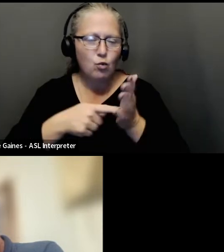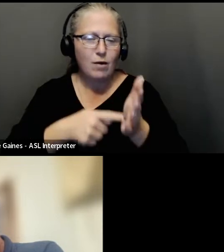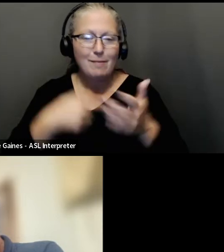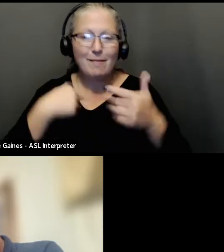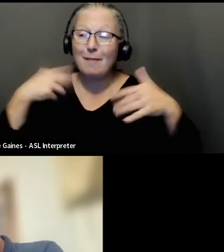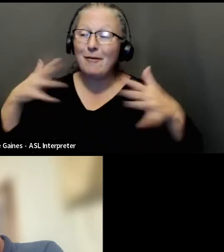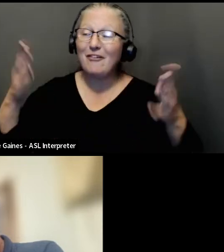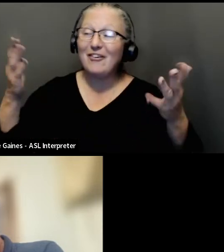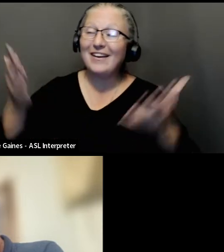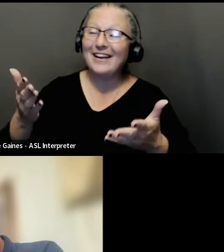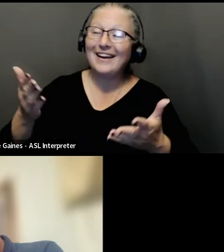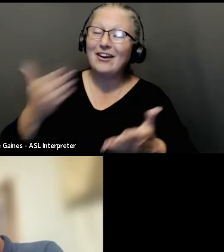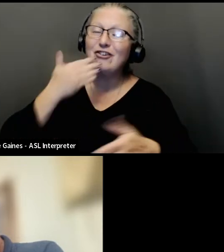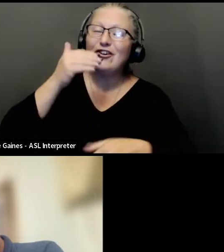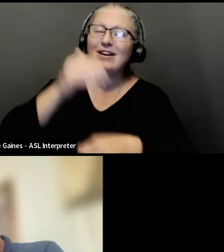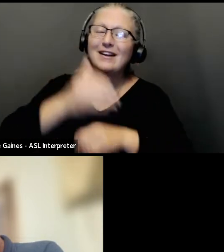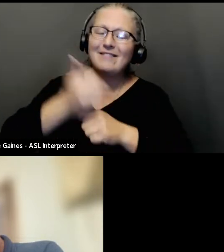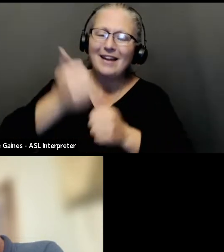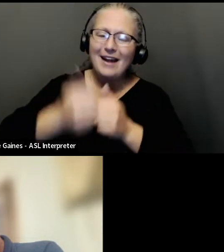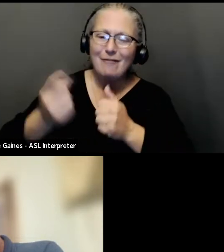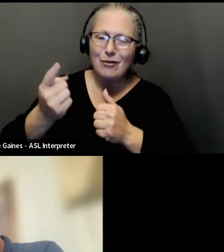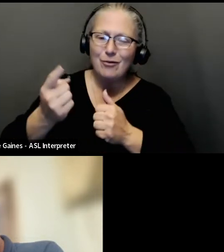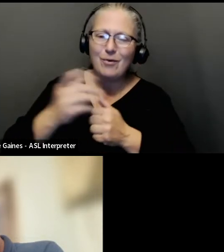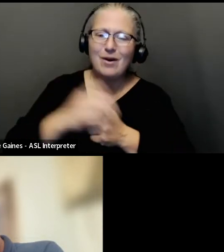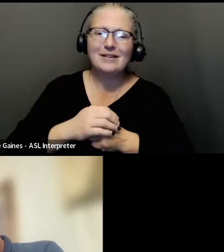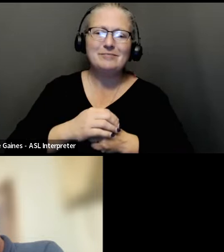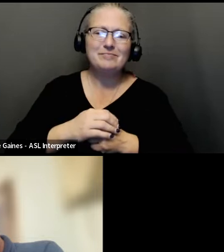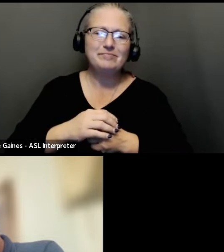here. Good evening, everyone. And